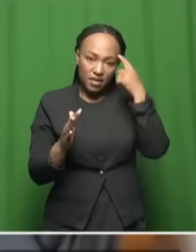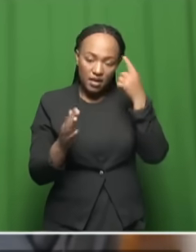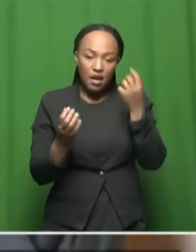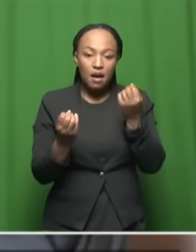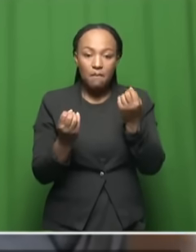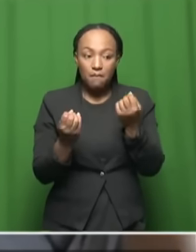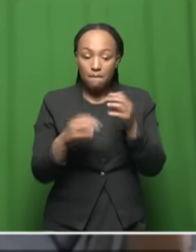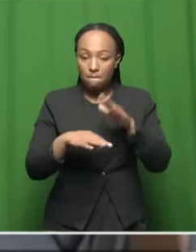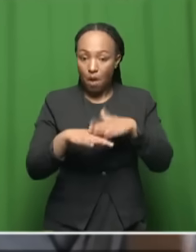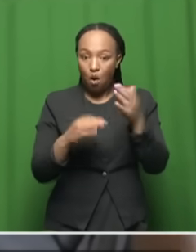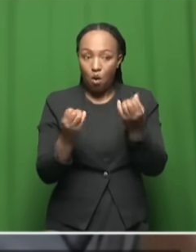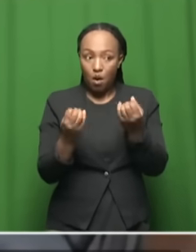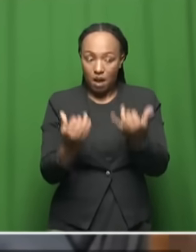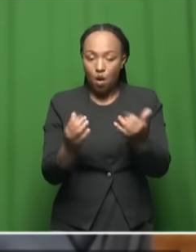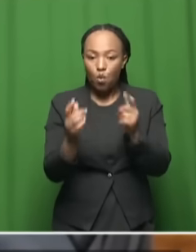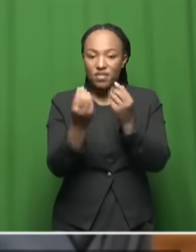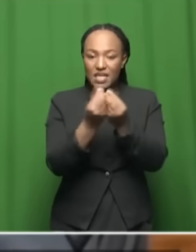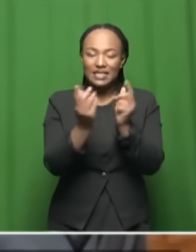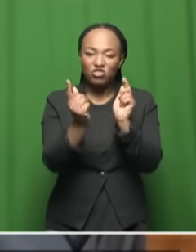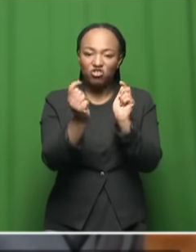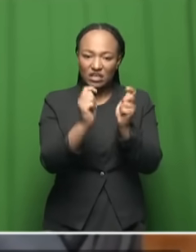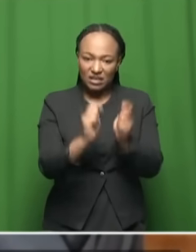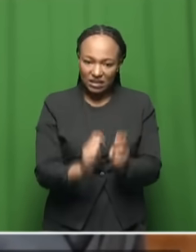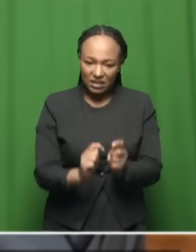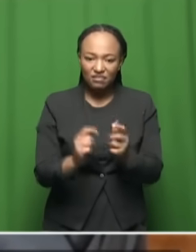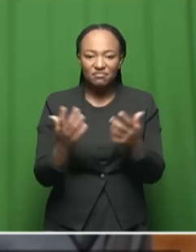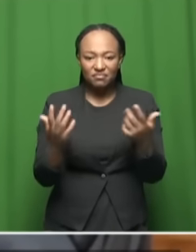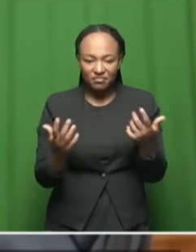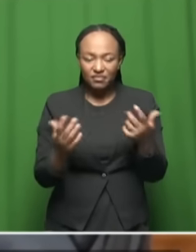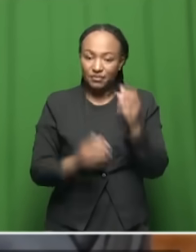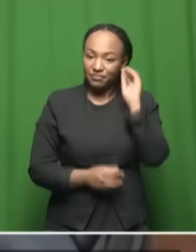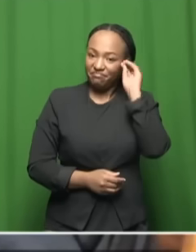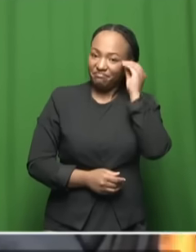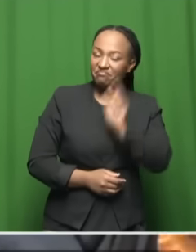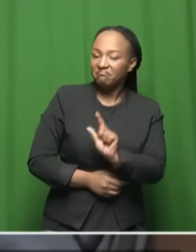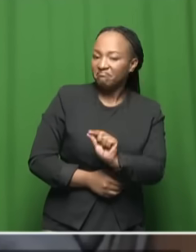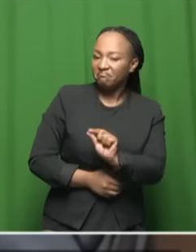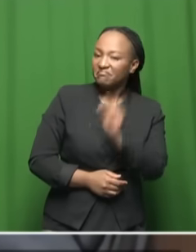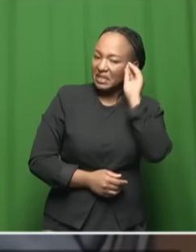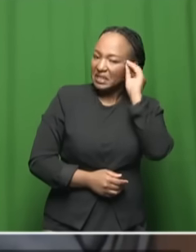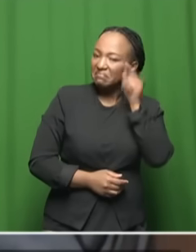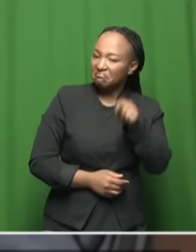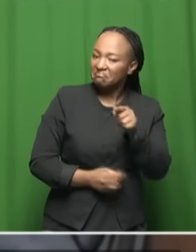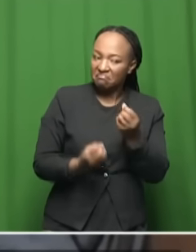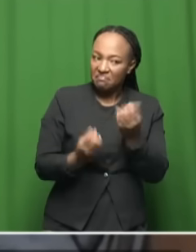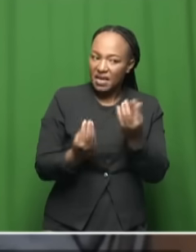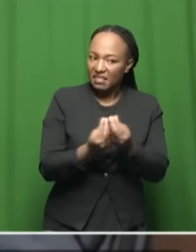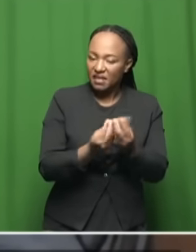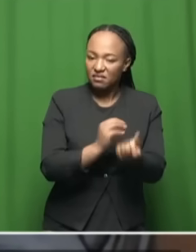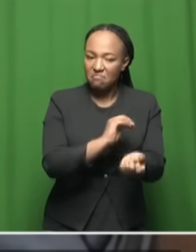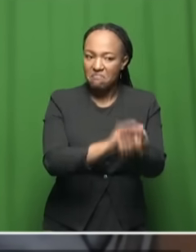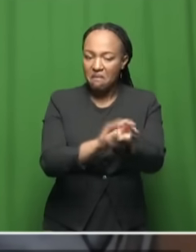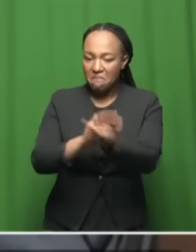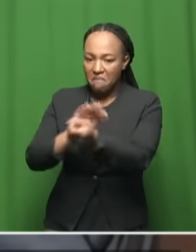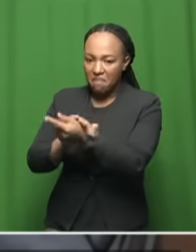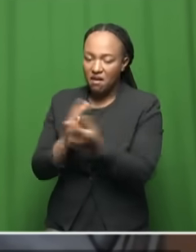shifts currently taking place, and it's just like interesting. It's always interesting, there are lots of new things happening,